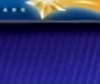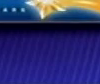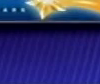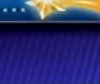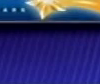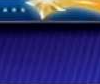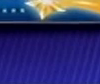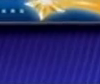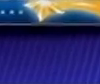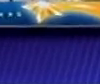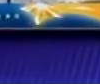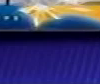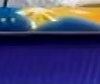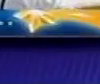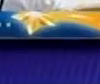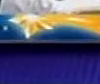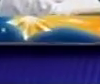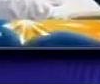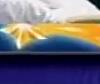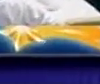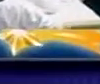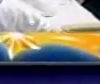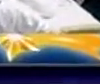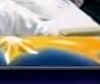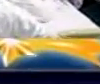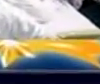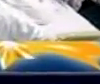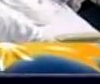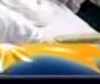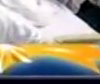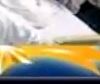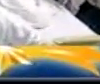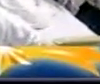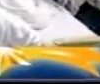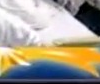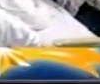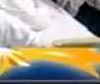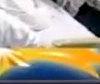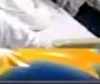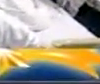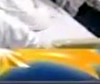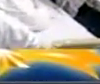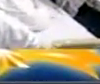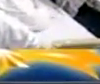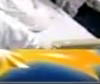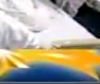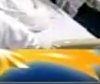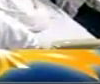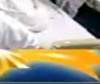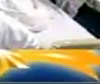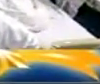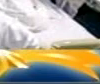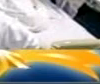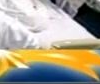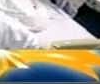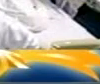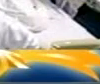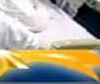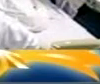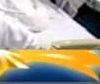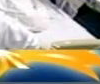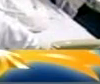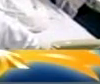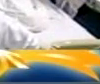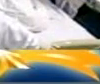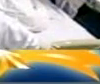possible, Jesus said it before, that all these things will happen. And so we